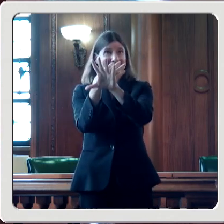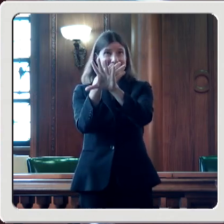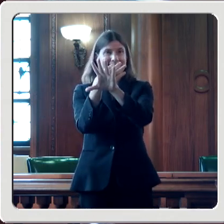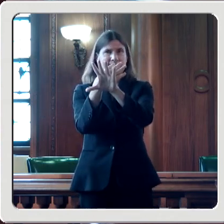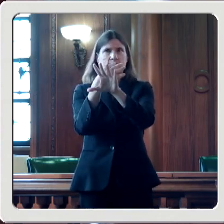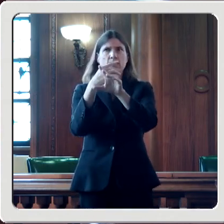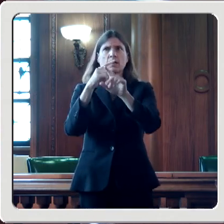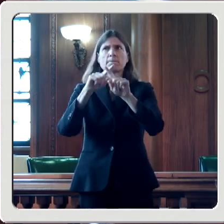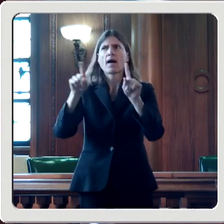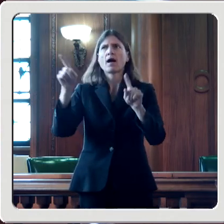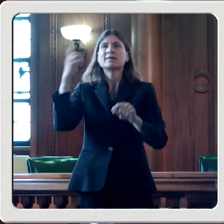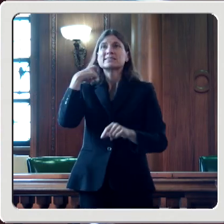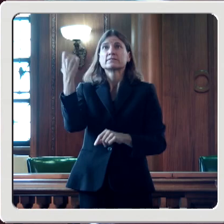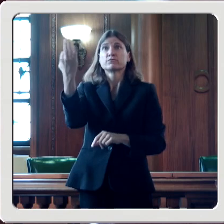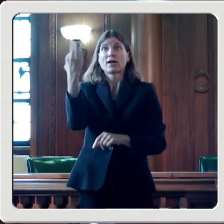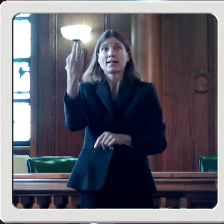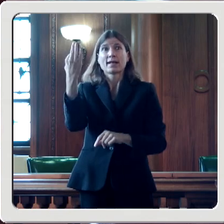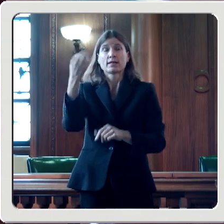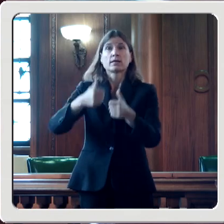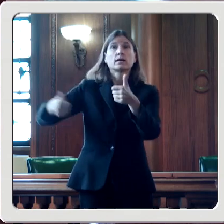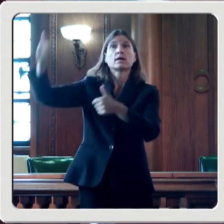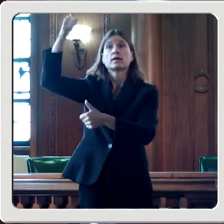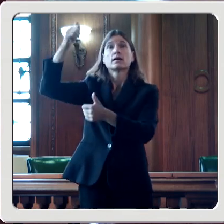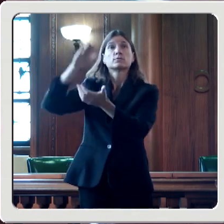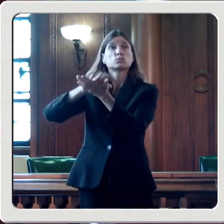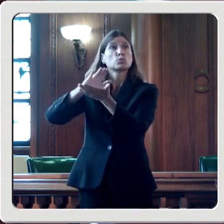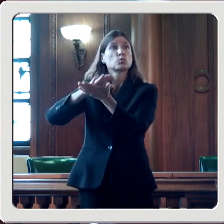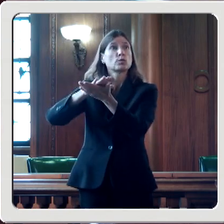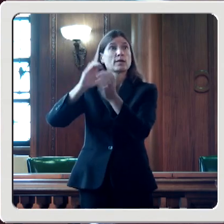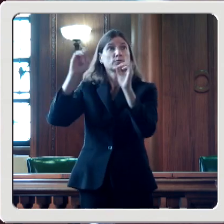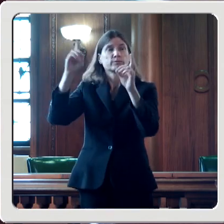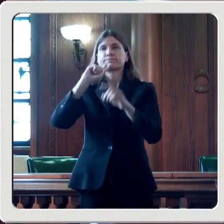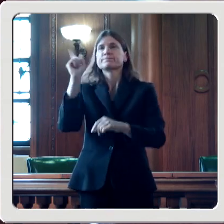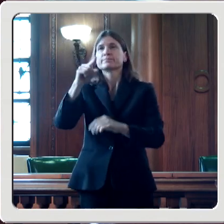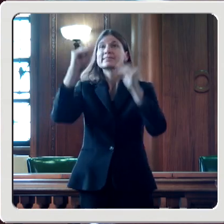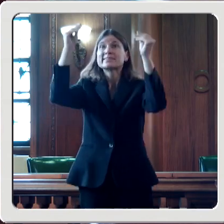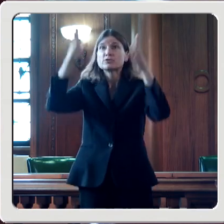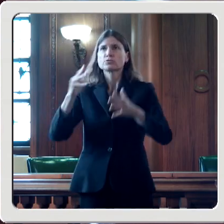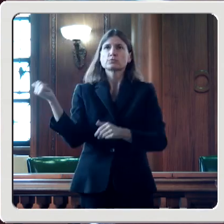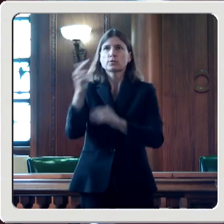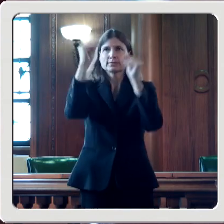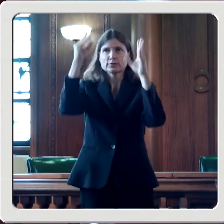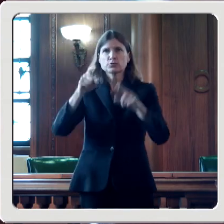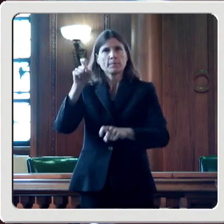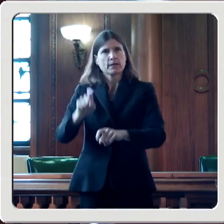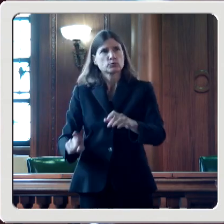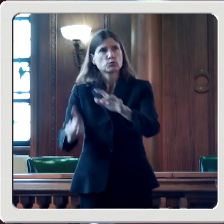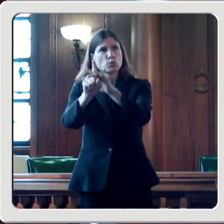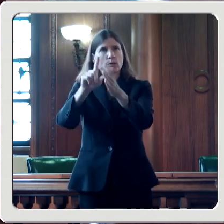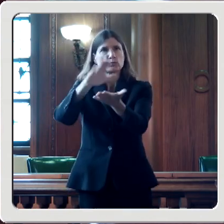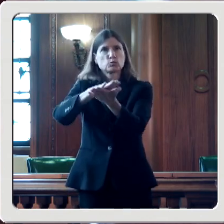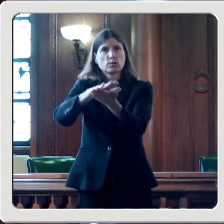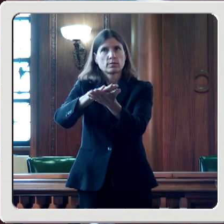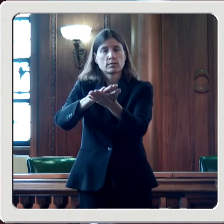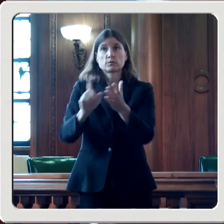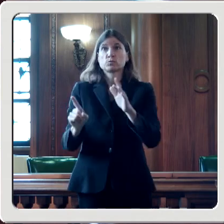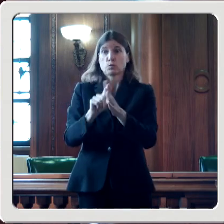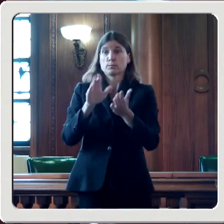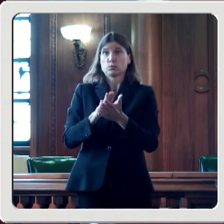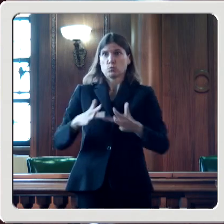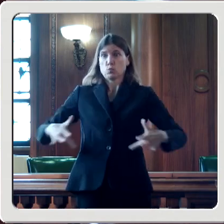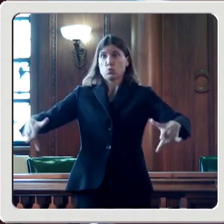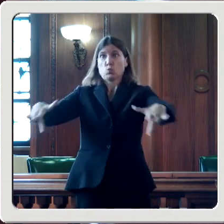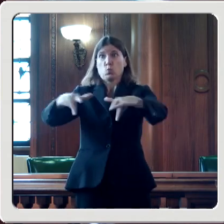soon as it is safe and healthy with public health, medicine, and science. We are sticking to the plan we have,